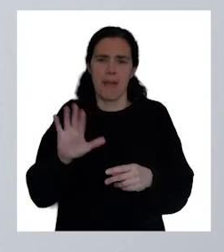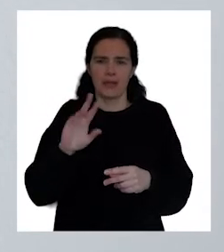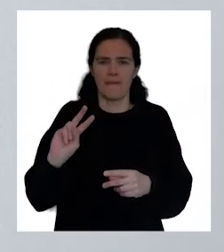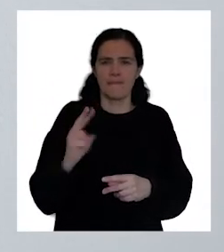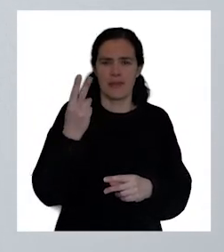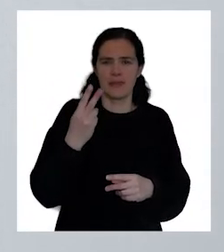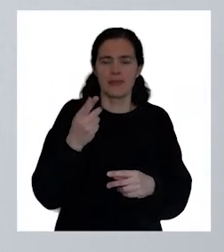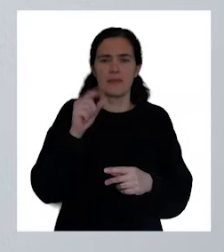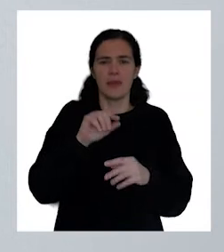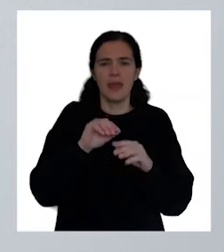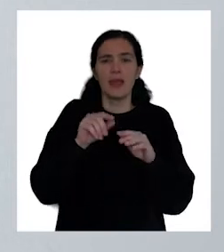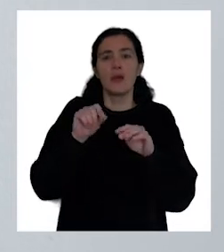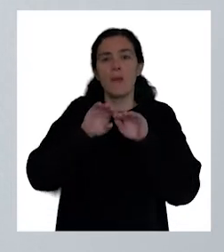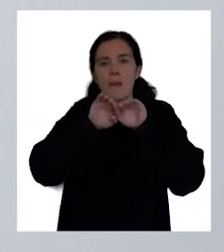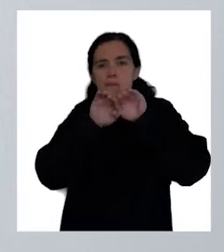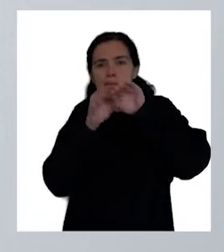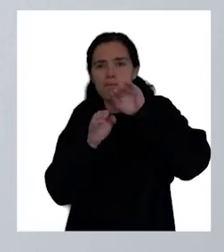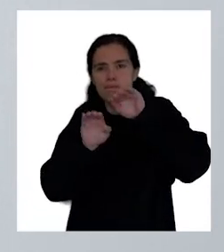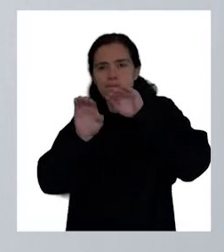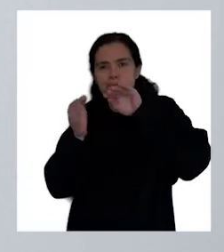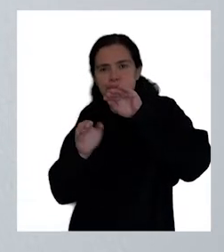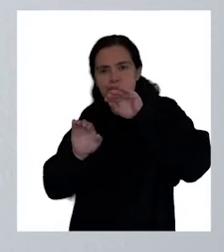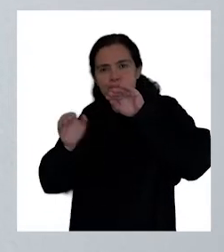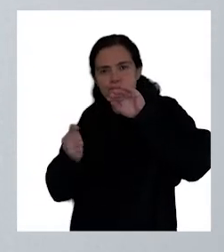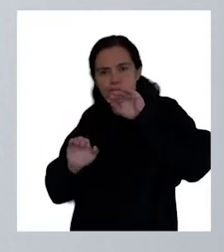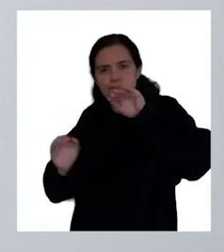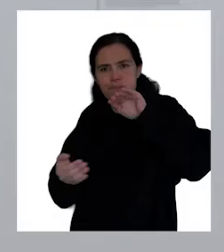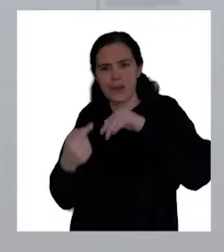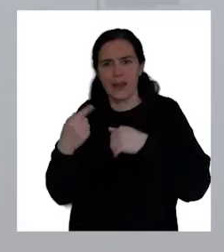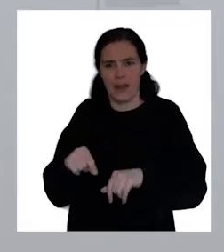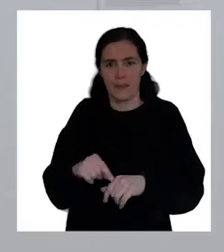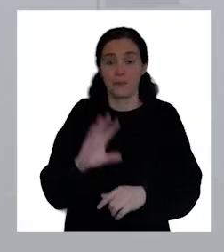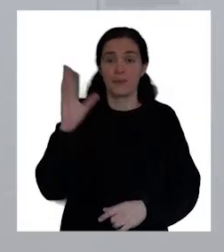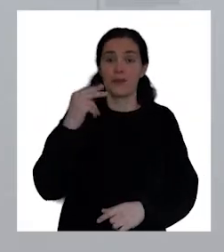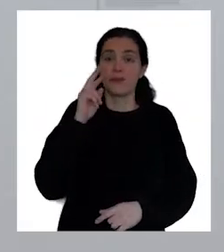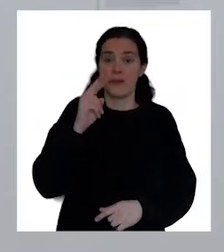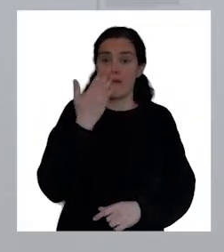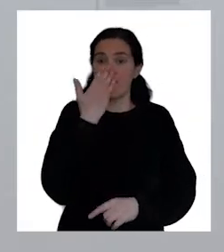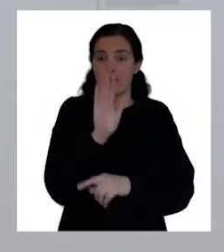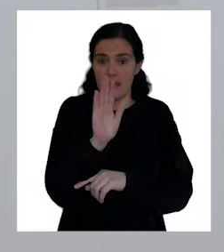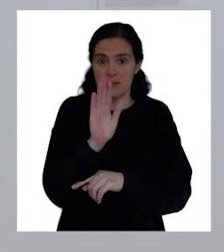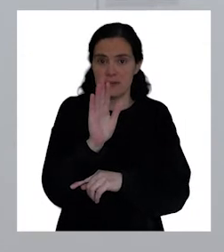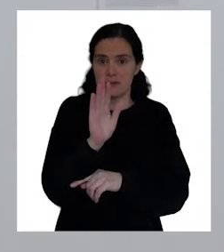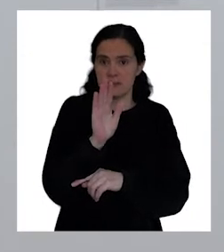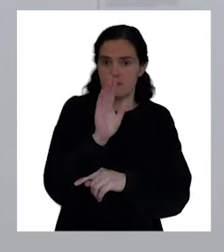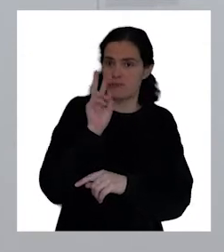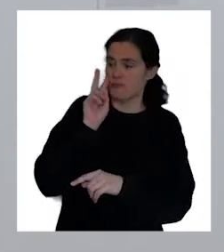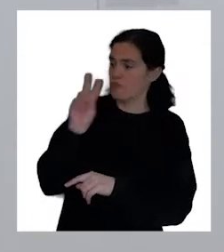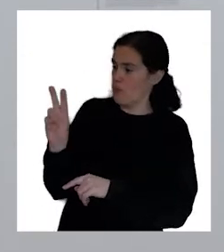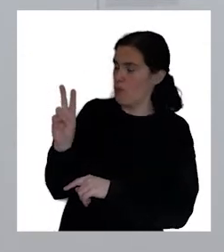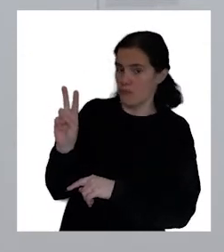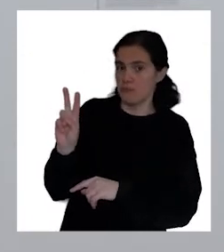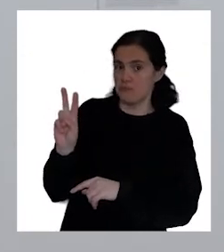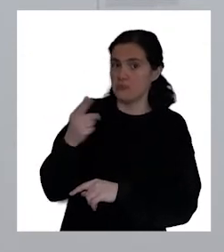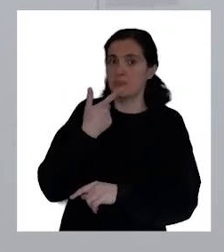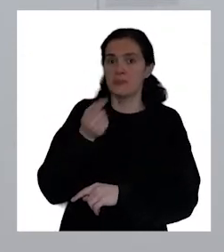images and in the relief which is created. Because when you see the image frontally,